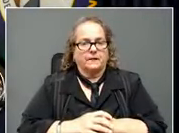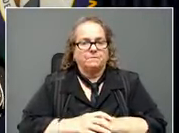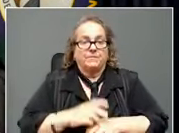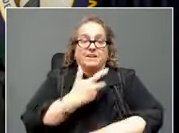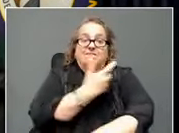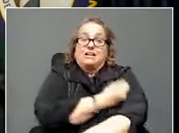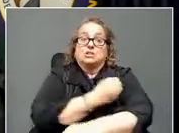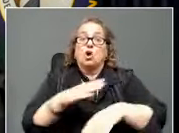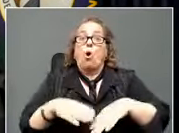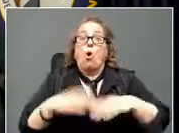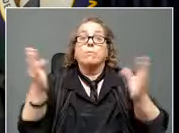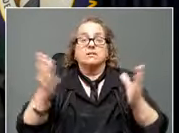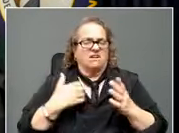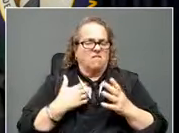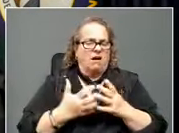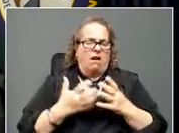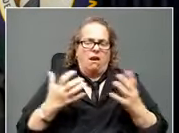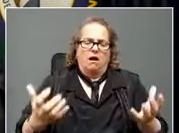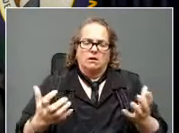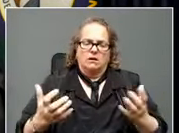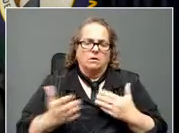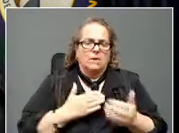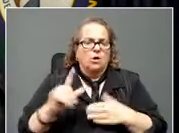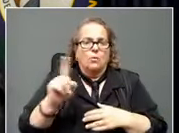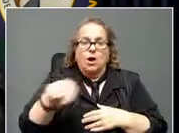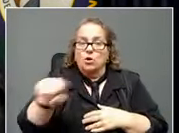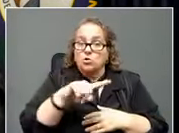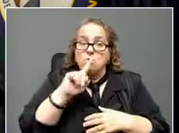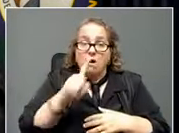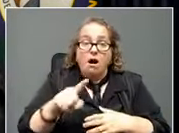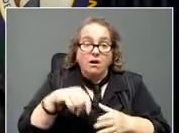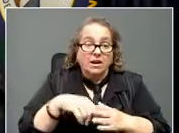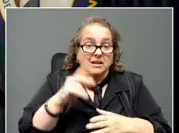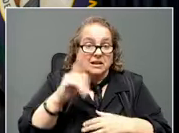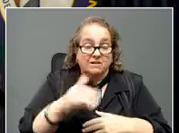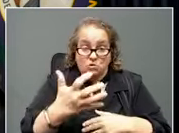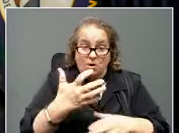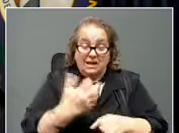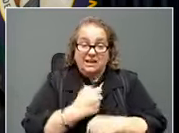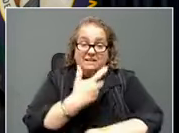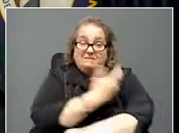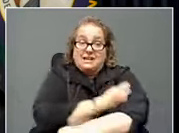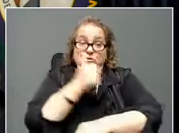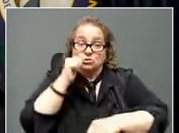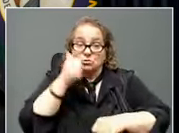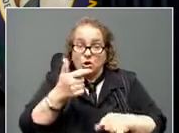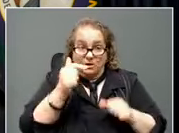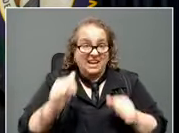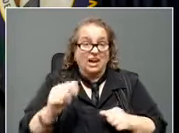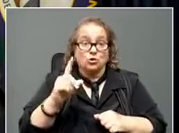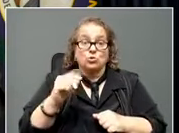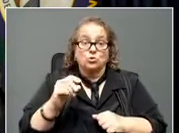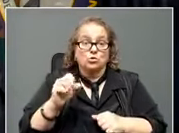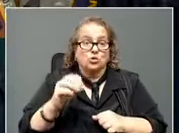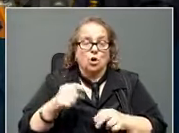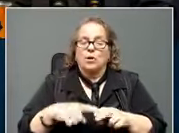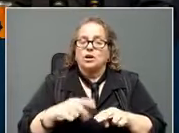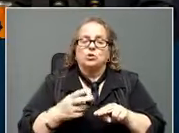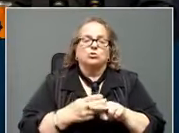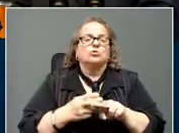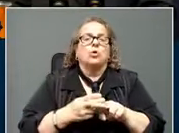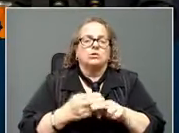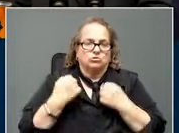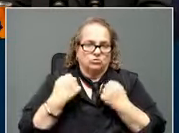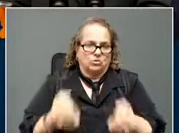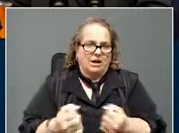where you are in the Commonwealth, if you want to get vaccinated tomorrow, you can do so within a very short drive. Certainly some